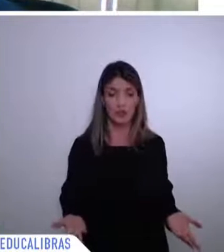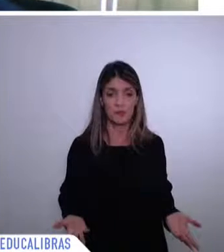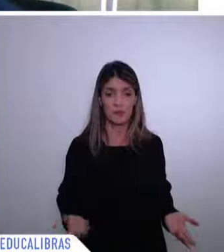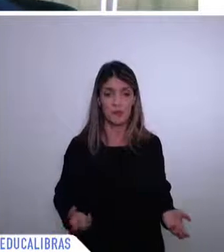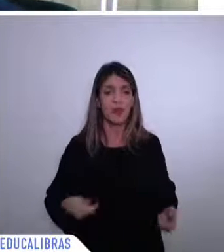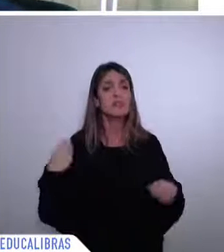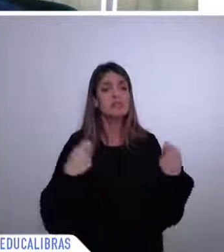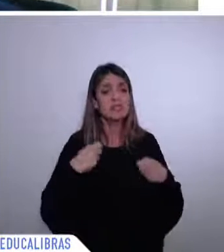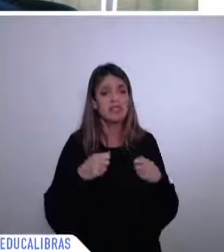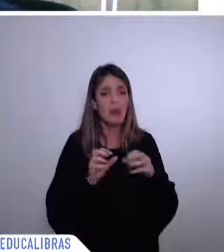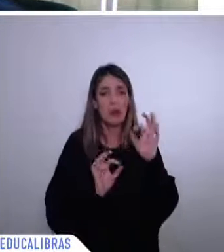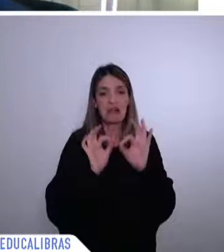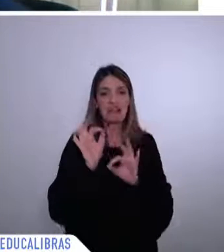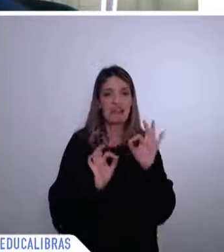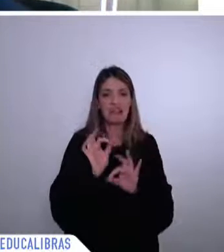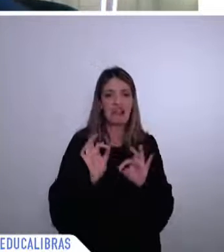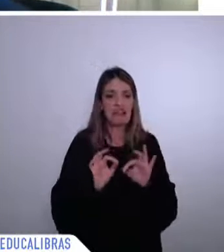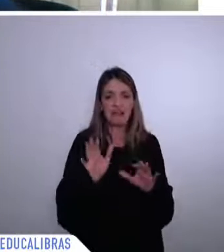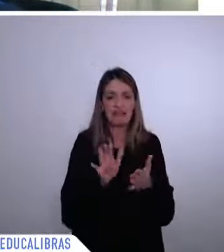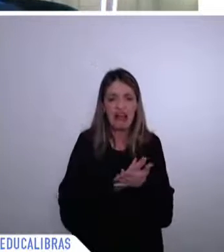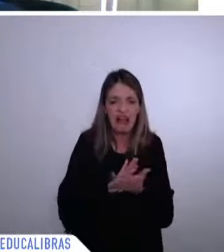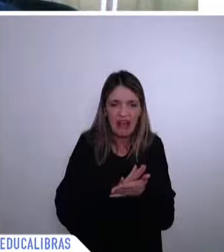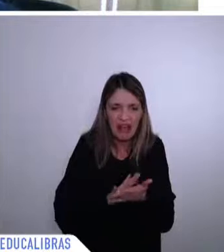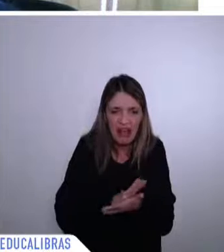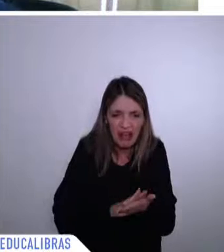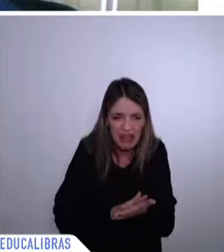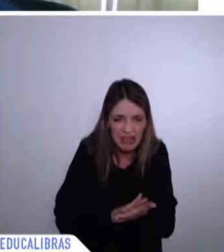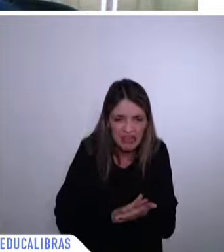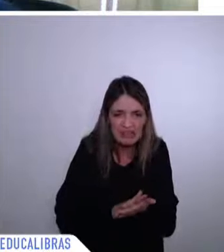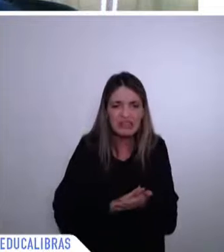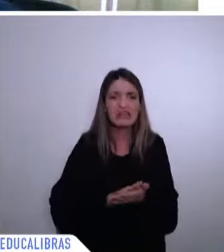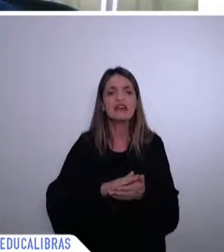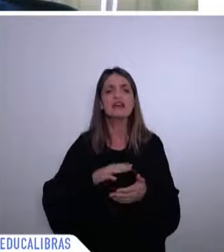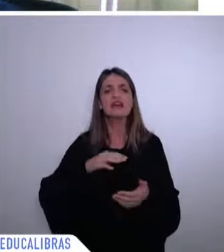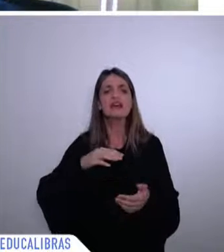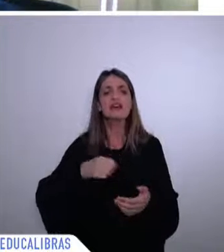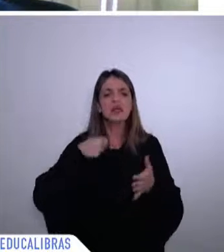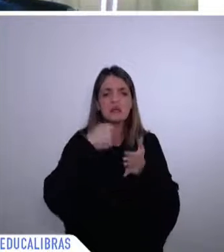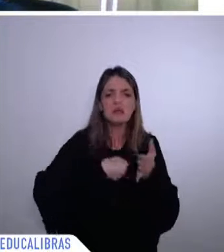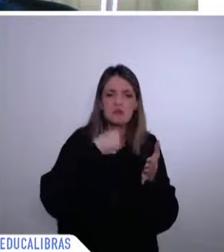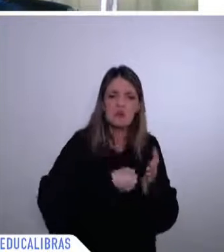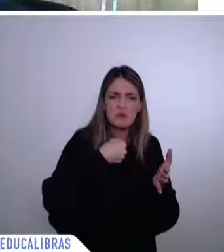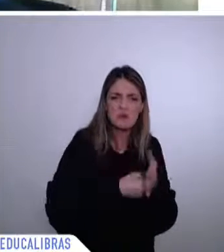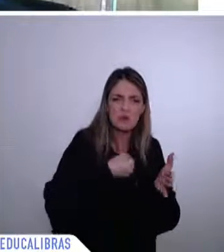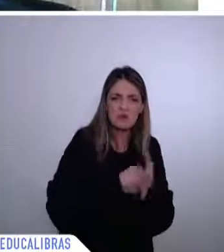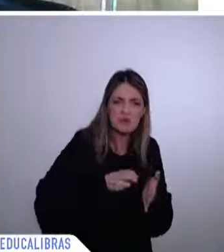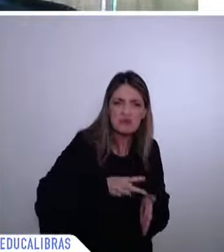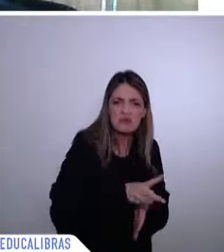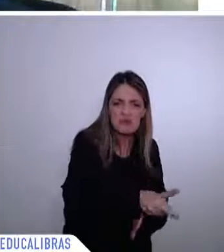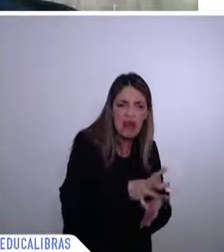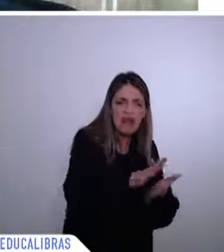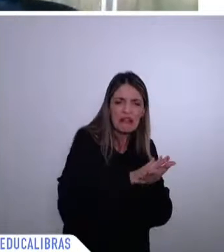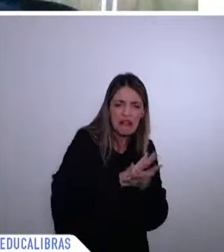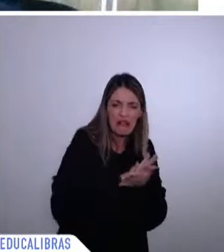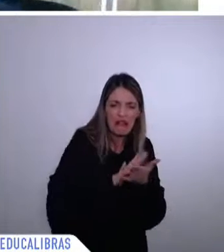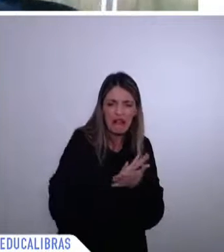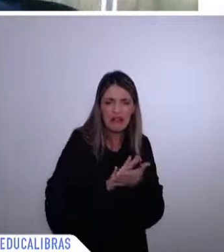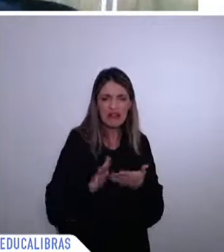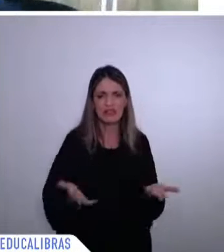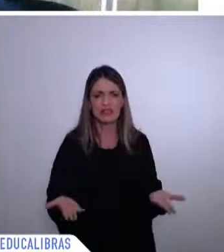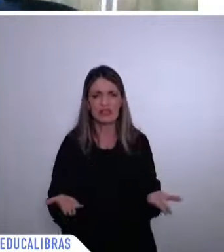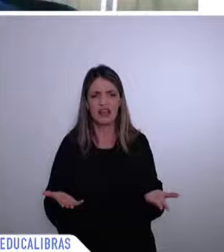view. How can we face and fight this? We have to get organized. We cannot be afraid